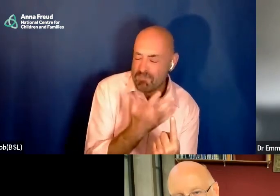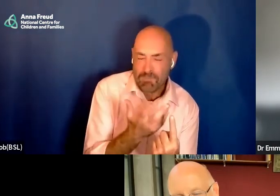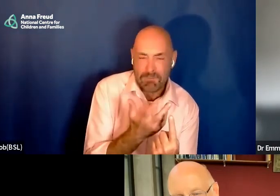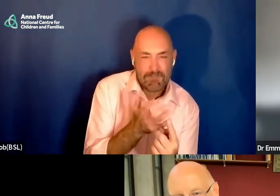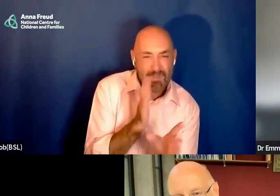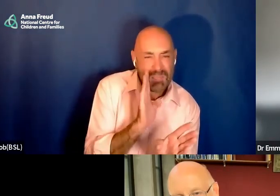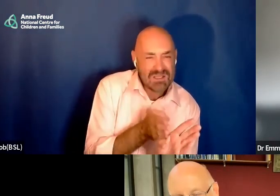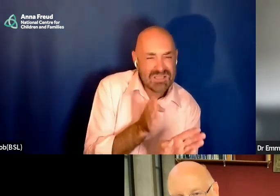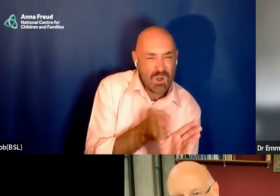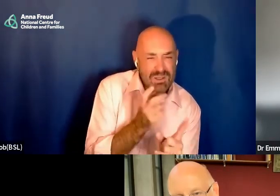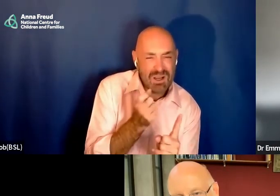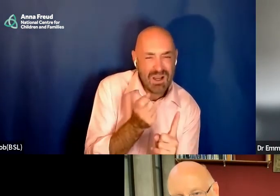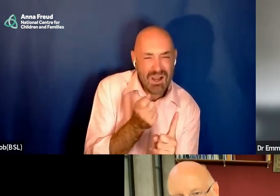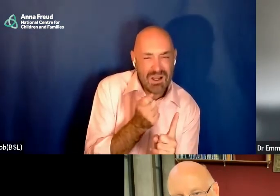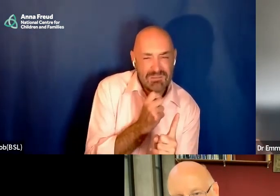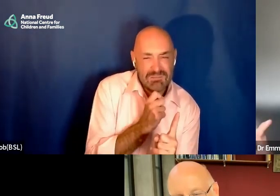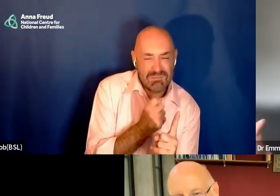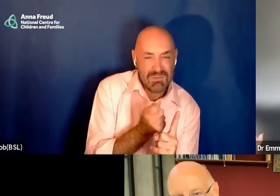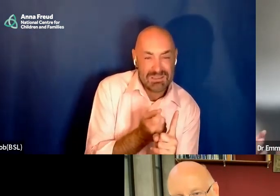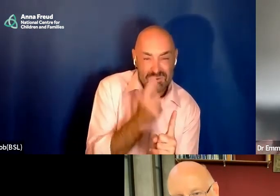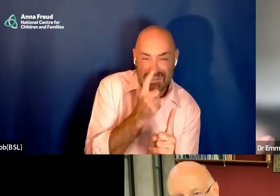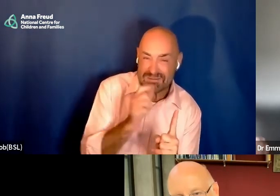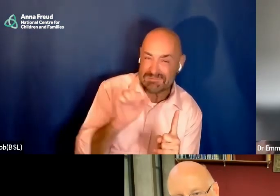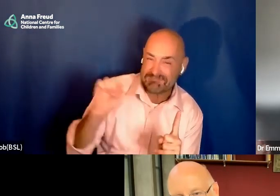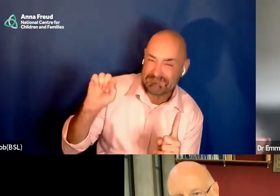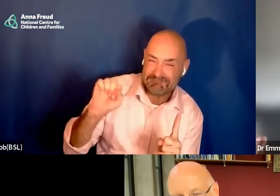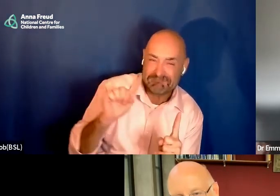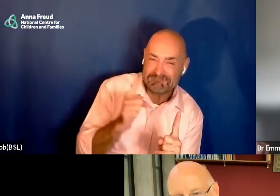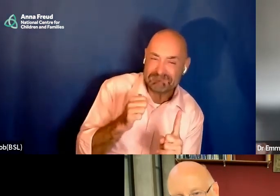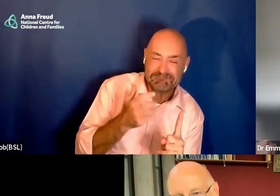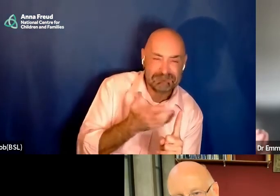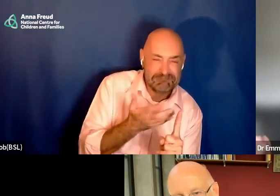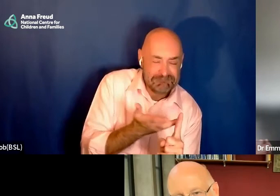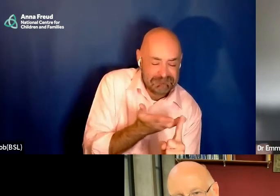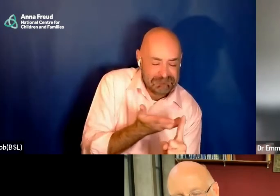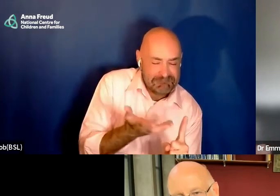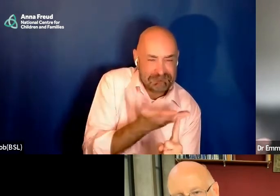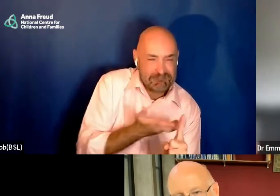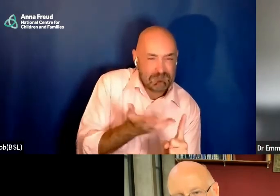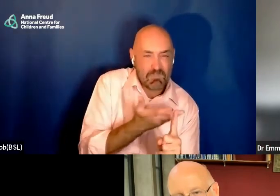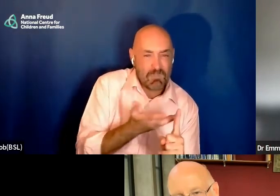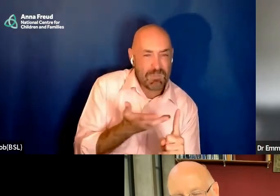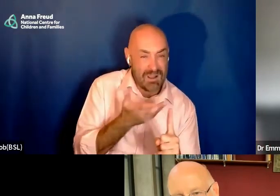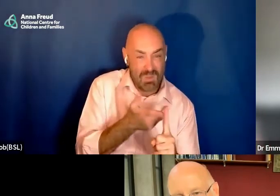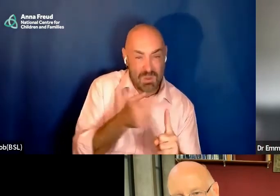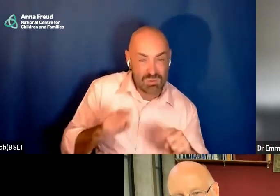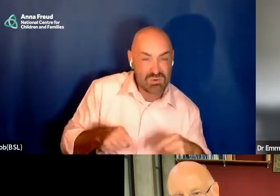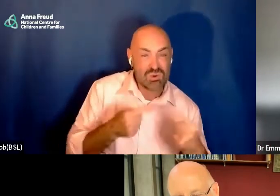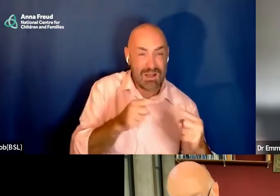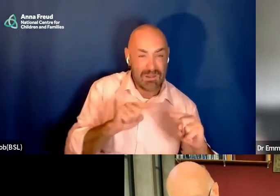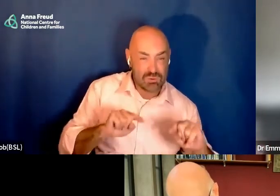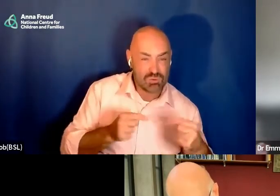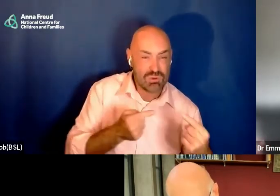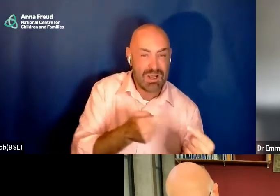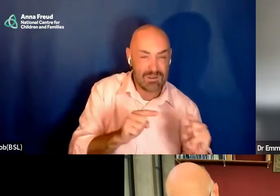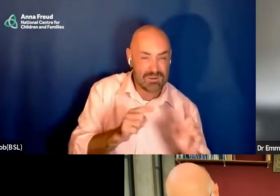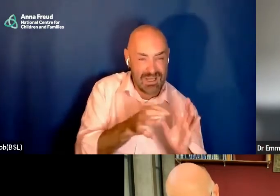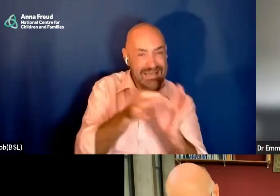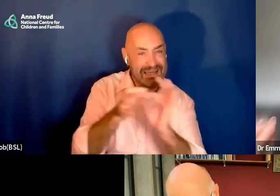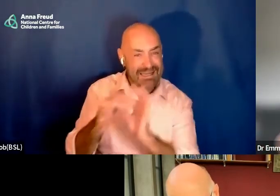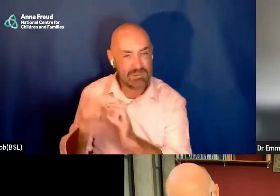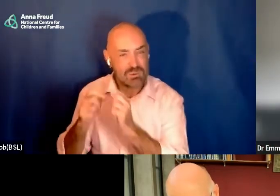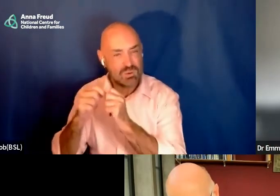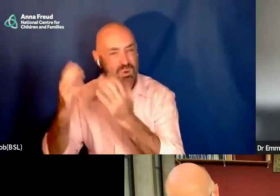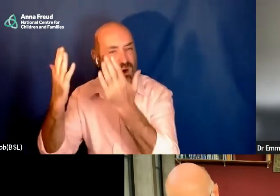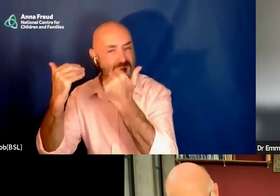psychology of why this is, but it's also making people aware of how these challenges are linked and are